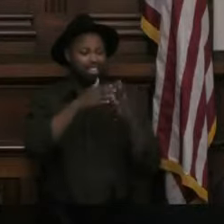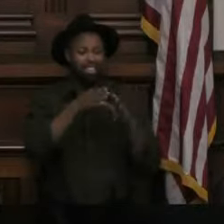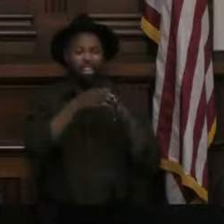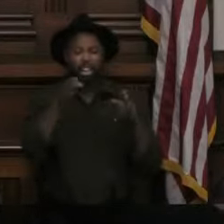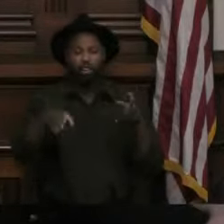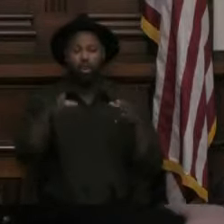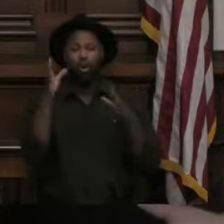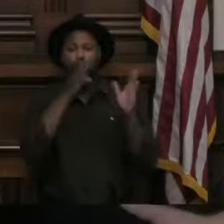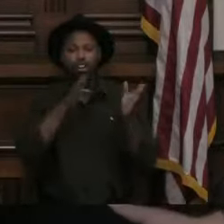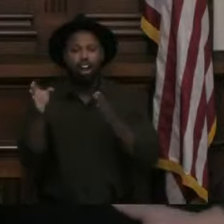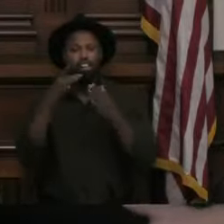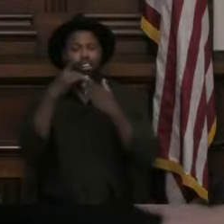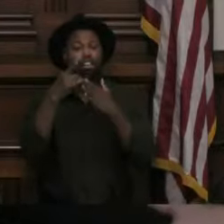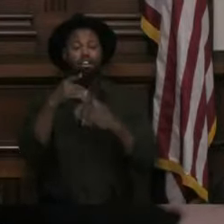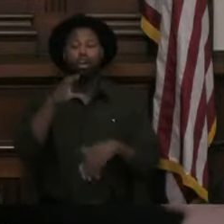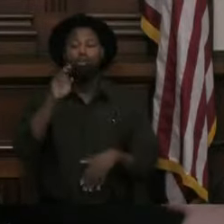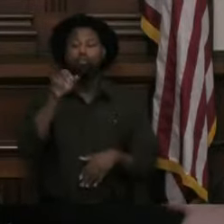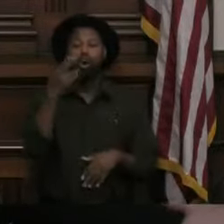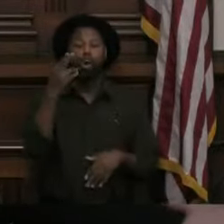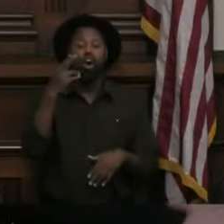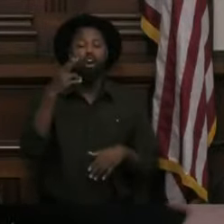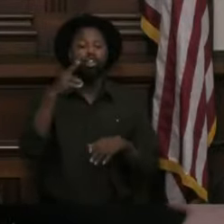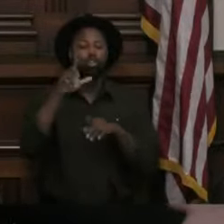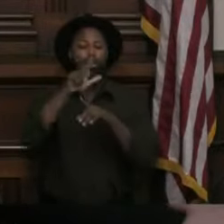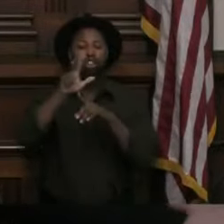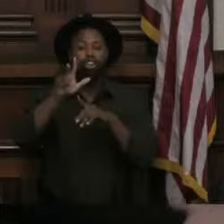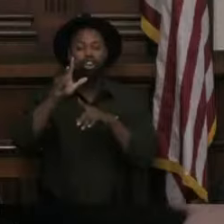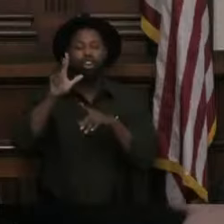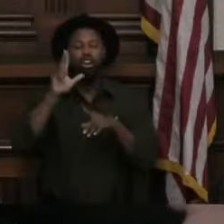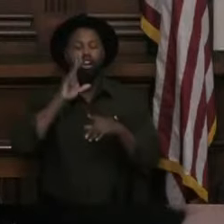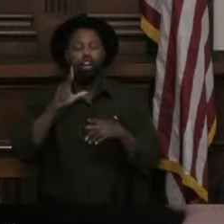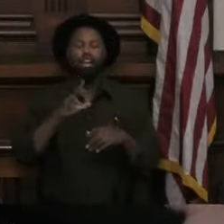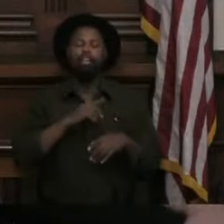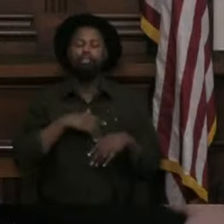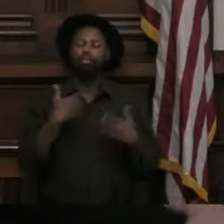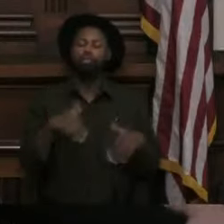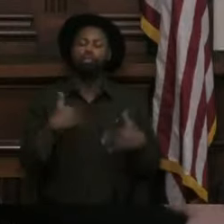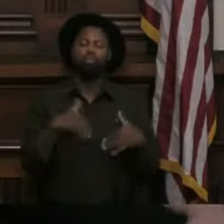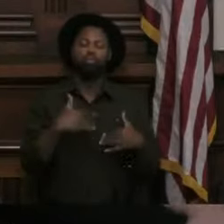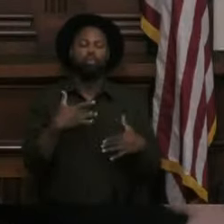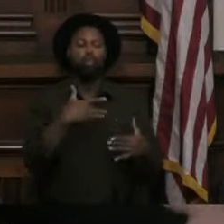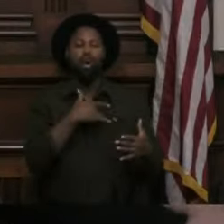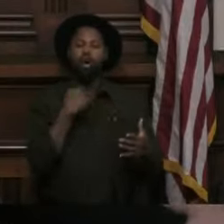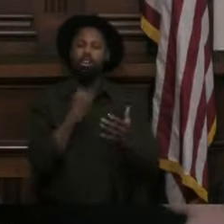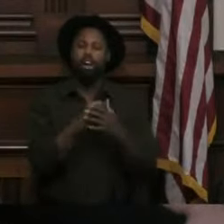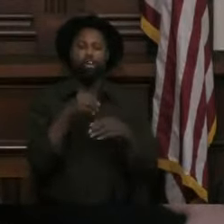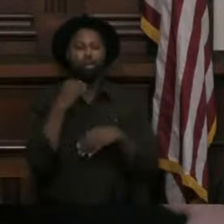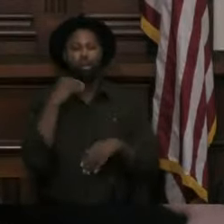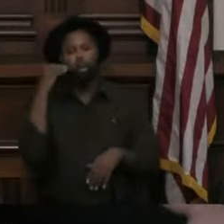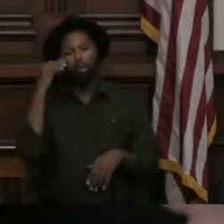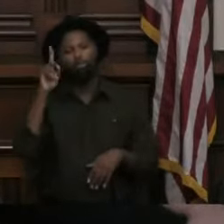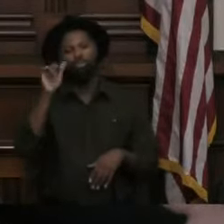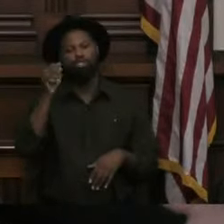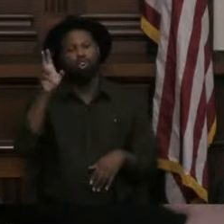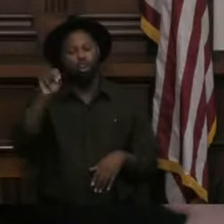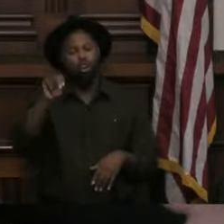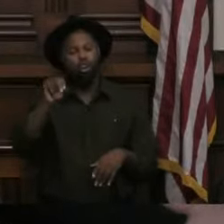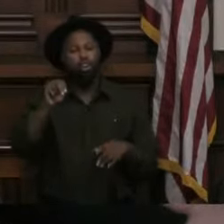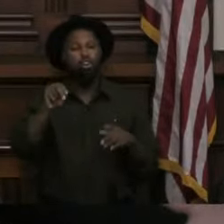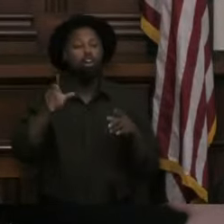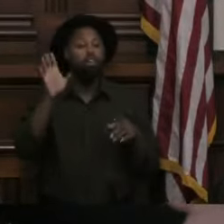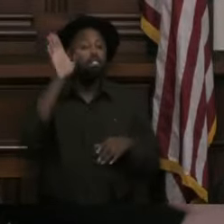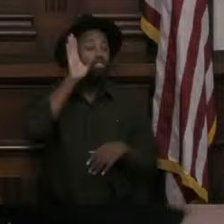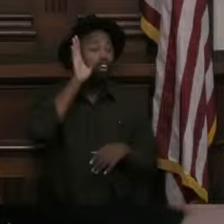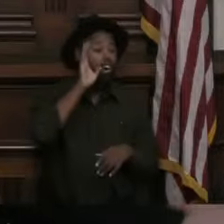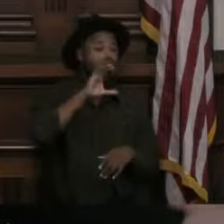On March 23rd, Don suffered a massive heart attack in her home. Captain Stuart Kenyon,